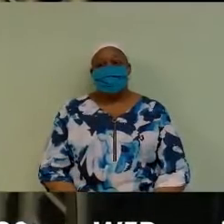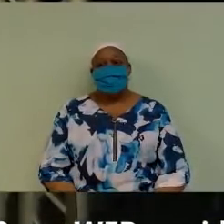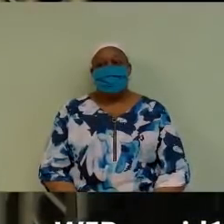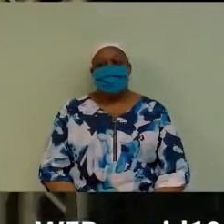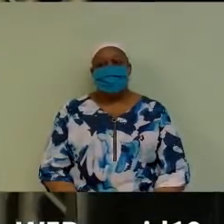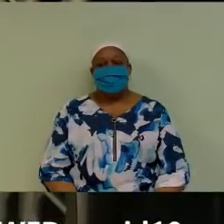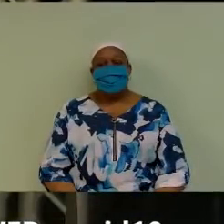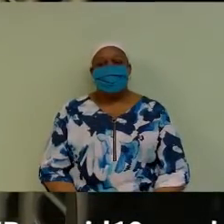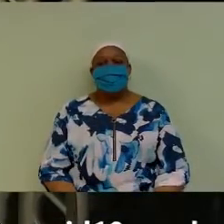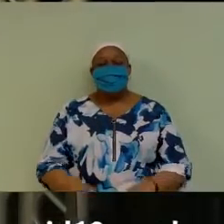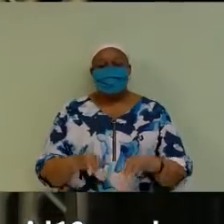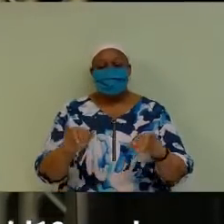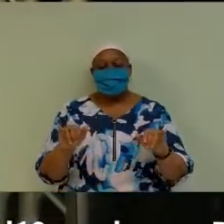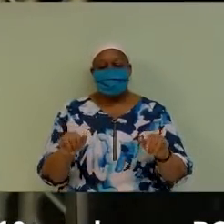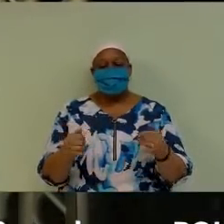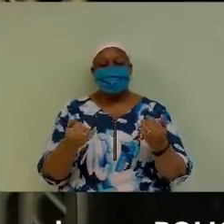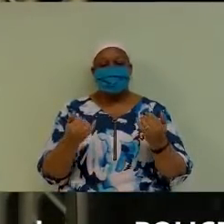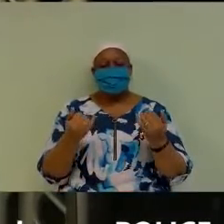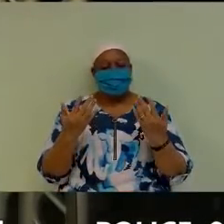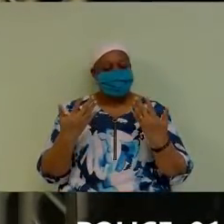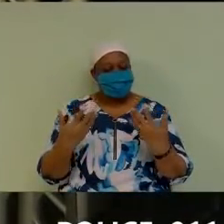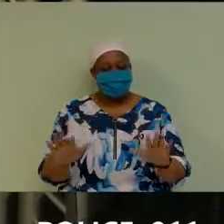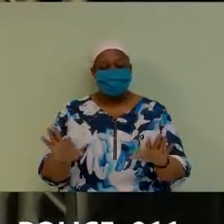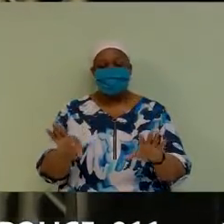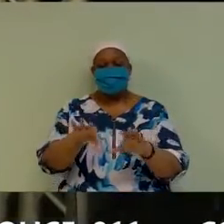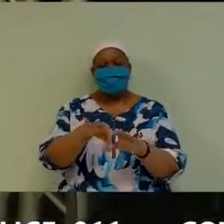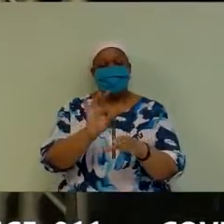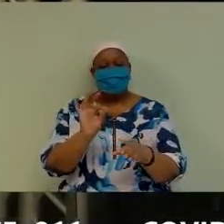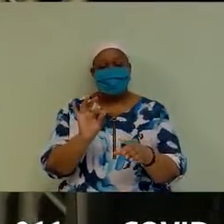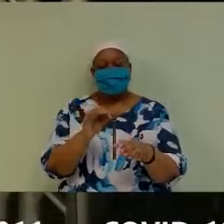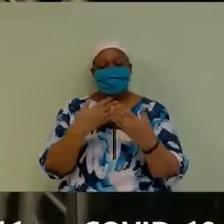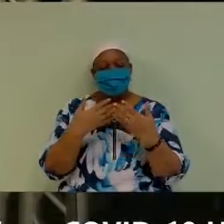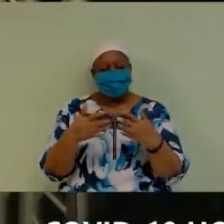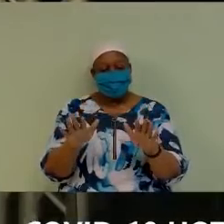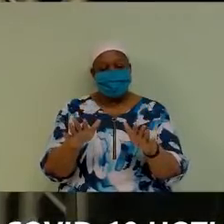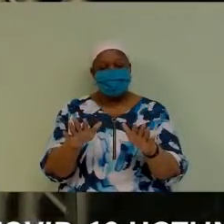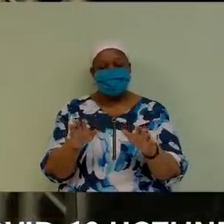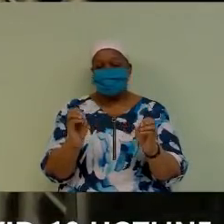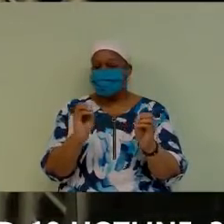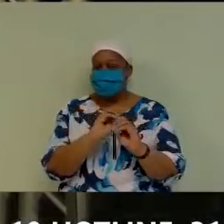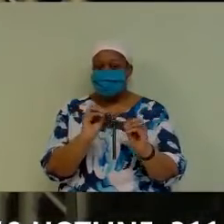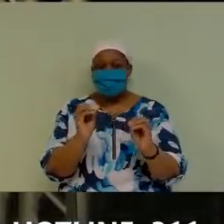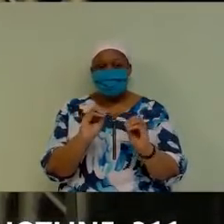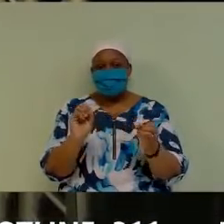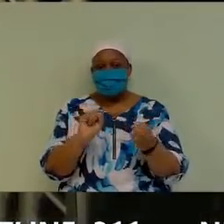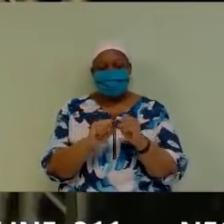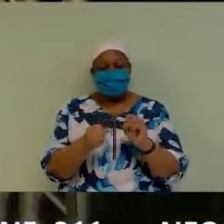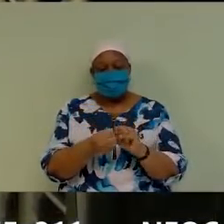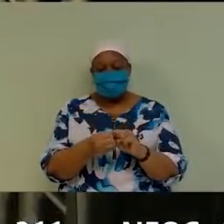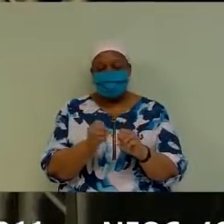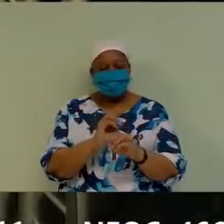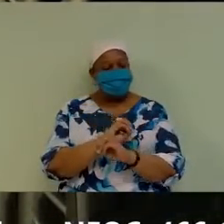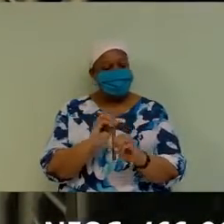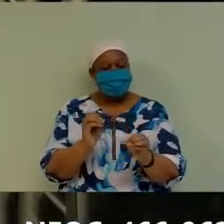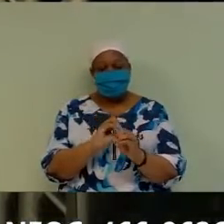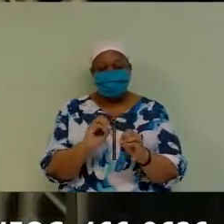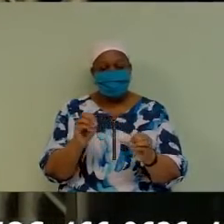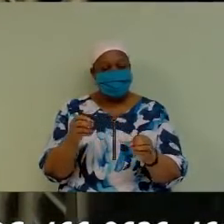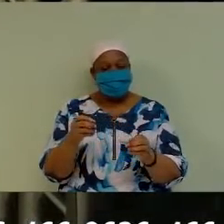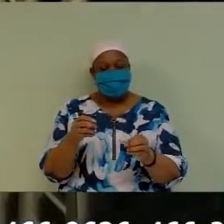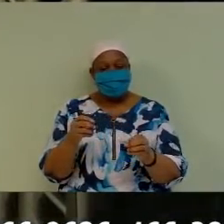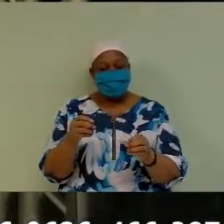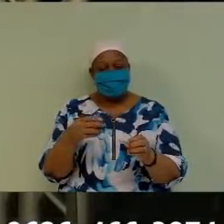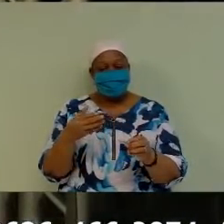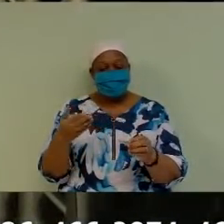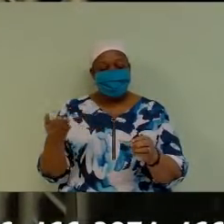We have just concluded election campaign and polling day were free of violence or any incident that was capable